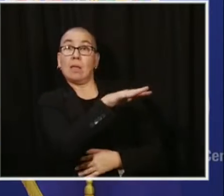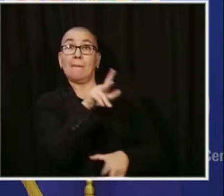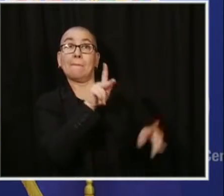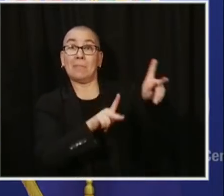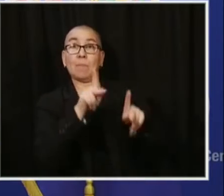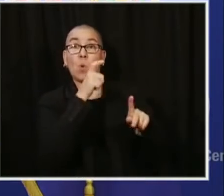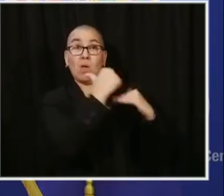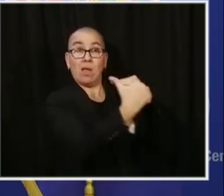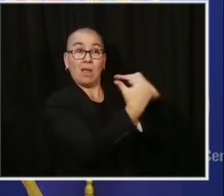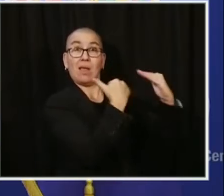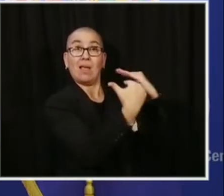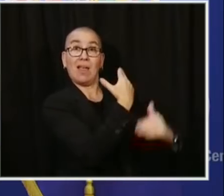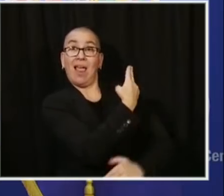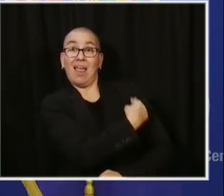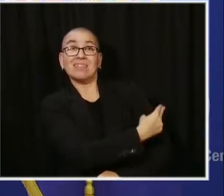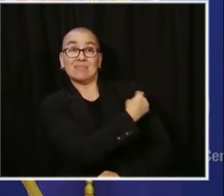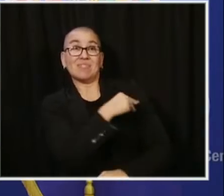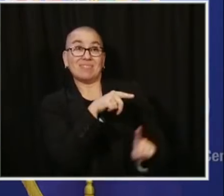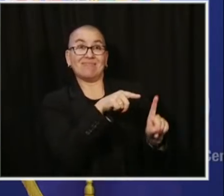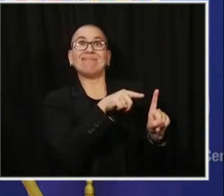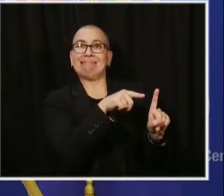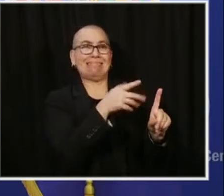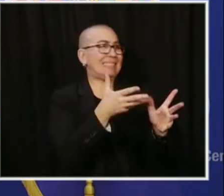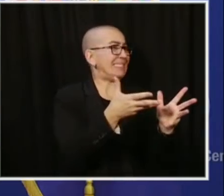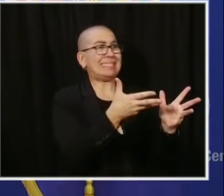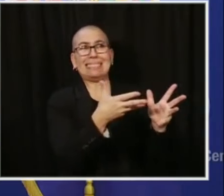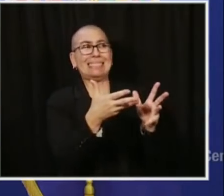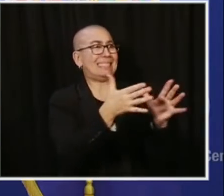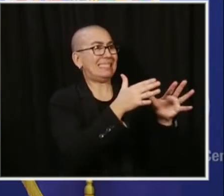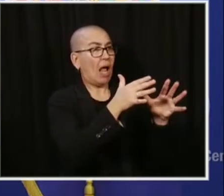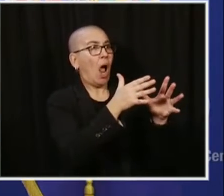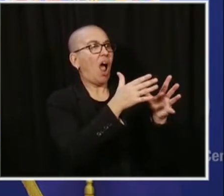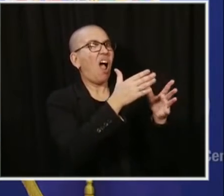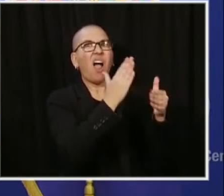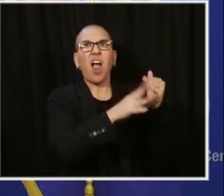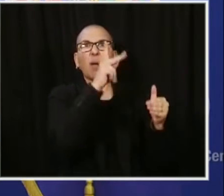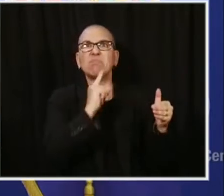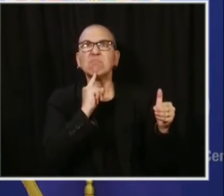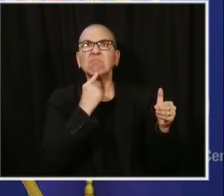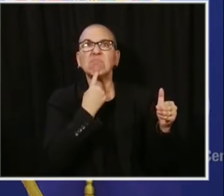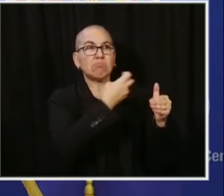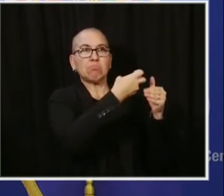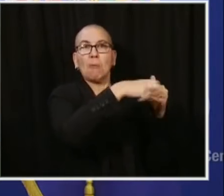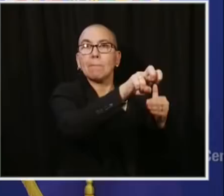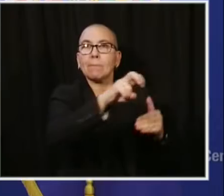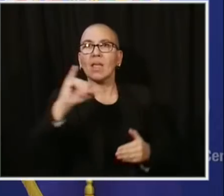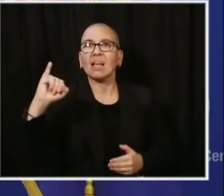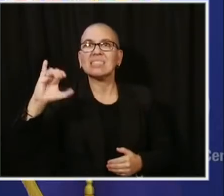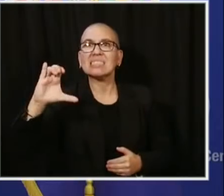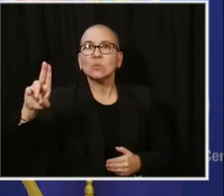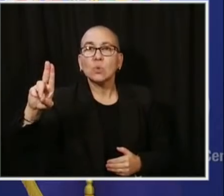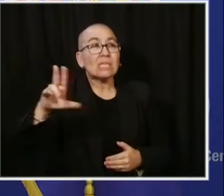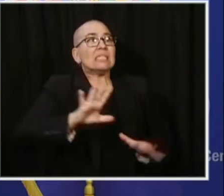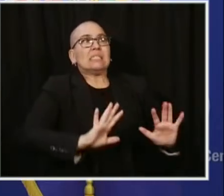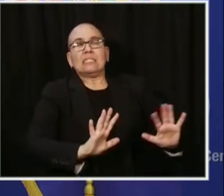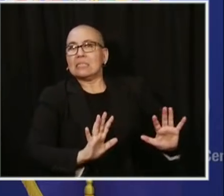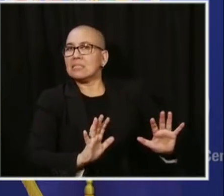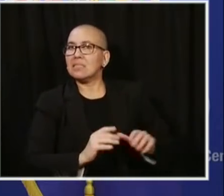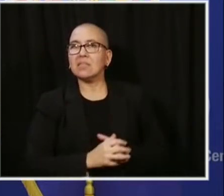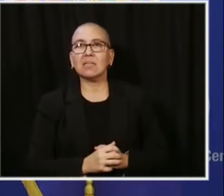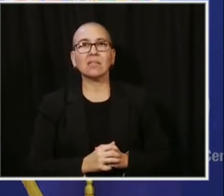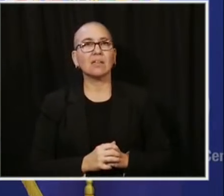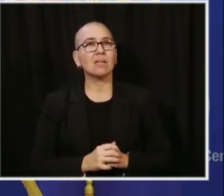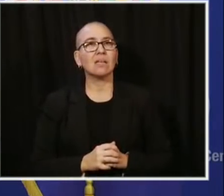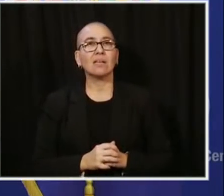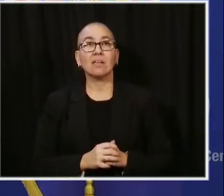them are requiring critical care, that ICU level. Those beds that are very key, along with the staff